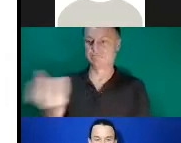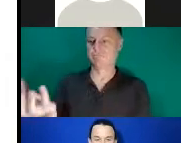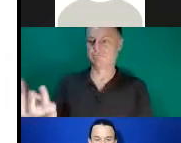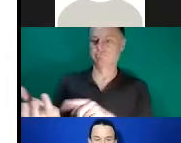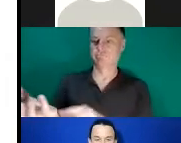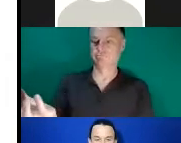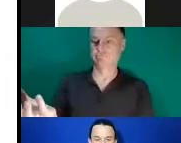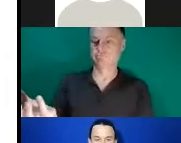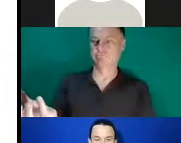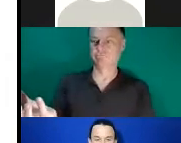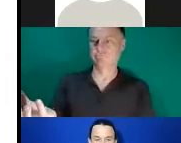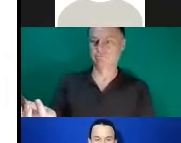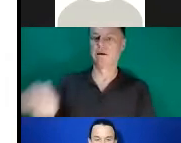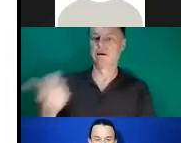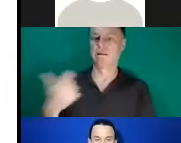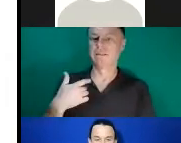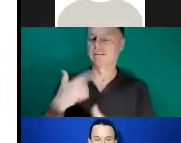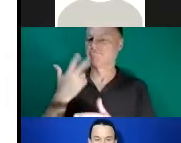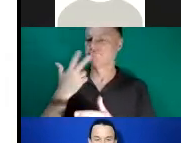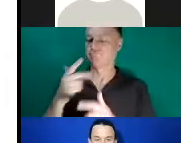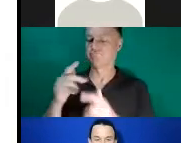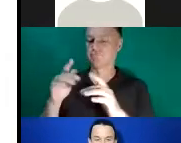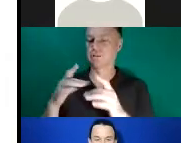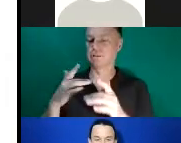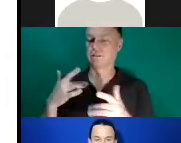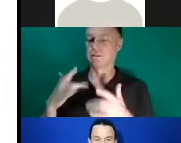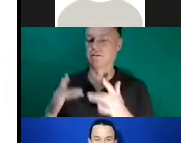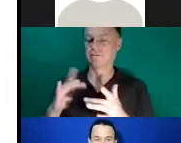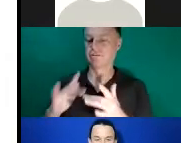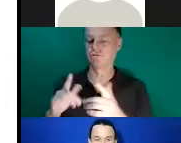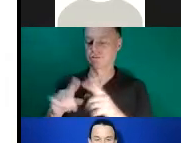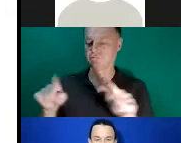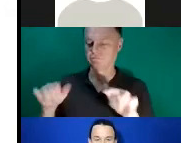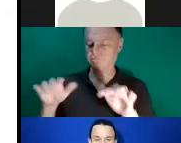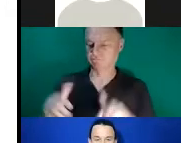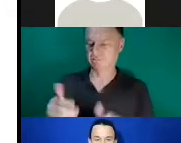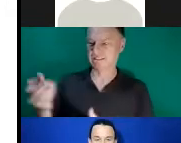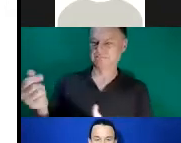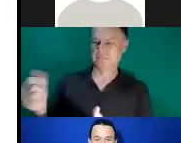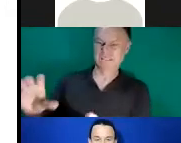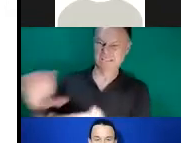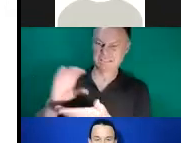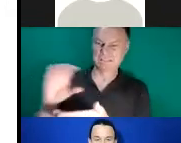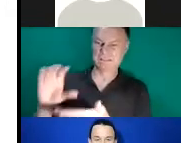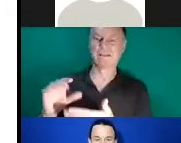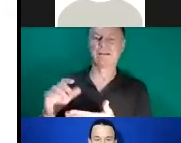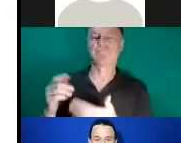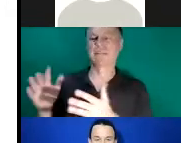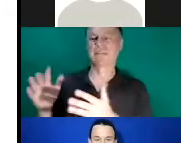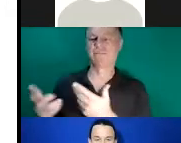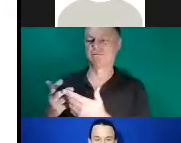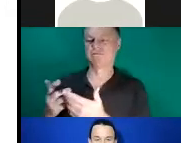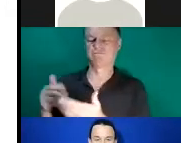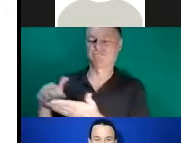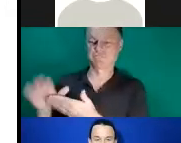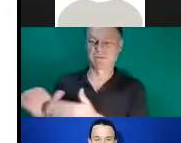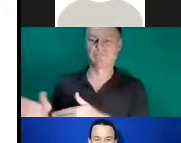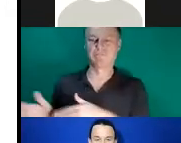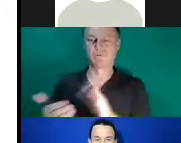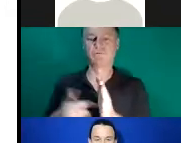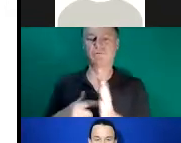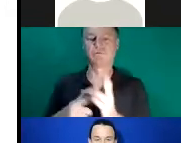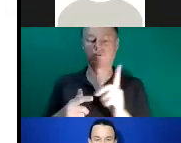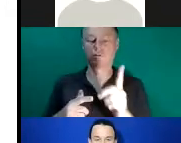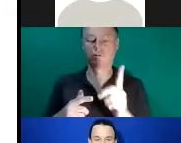money. On leaving university, Mudgett moved to Chicago and changed his name to Henry Howard Holmes,